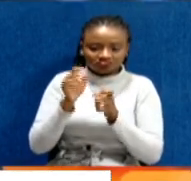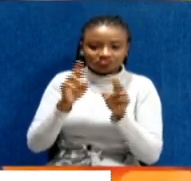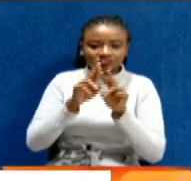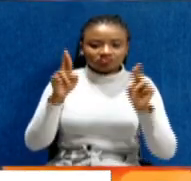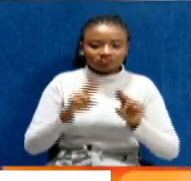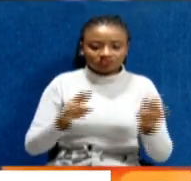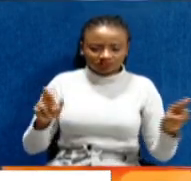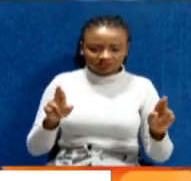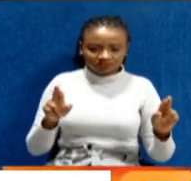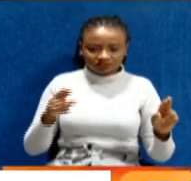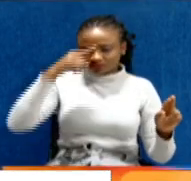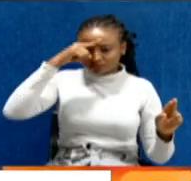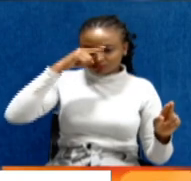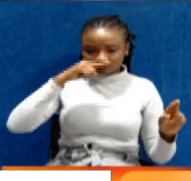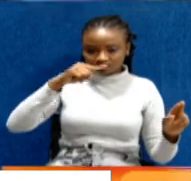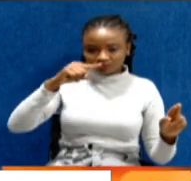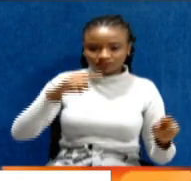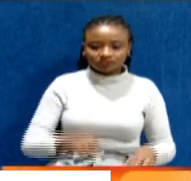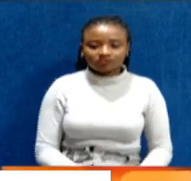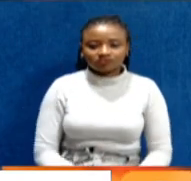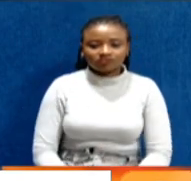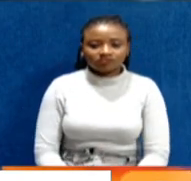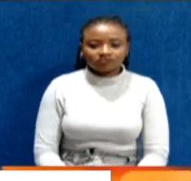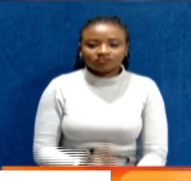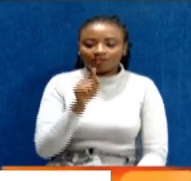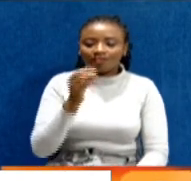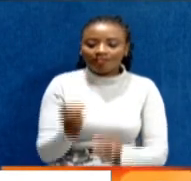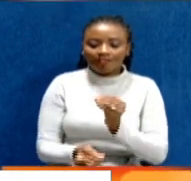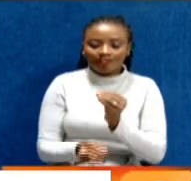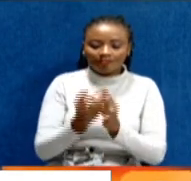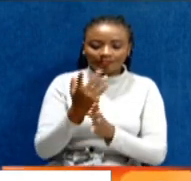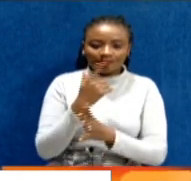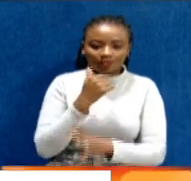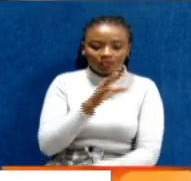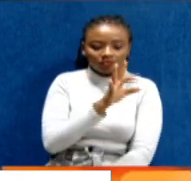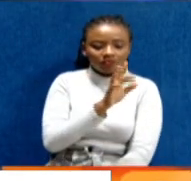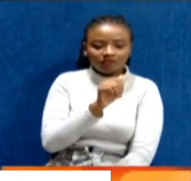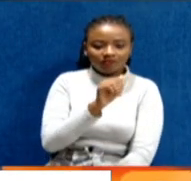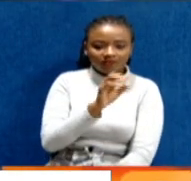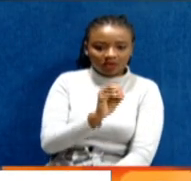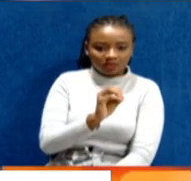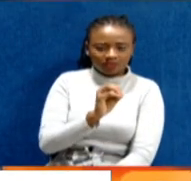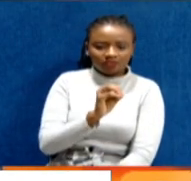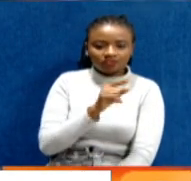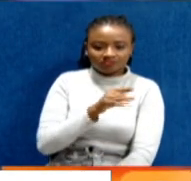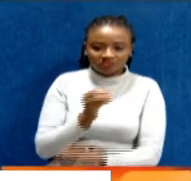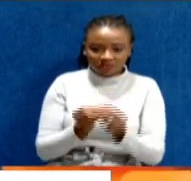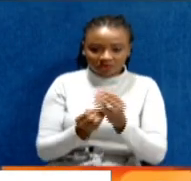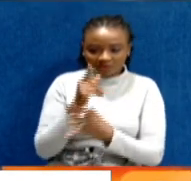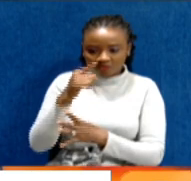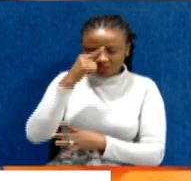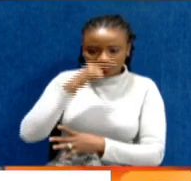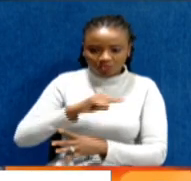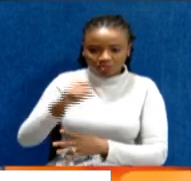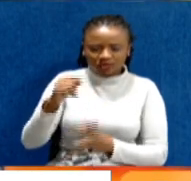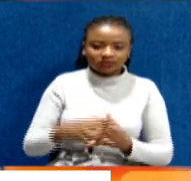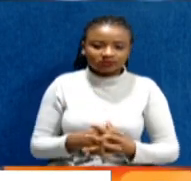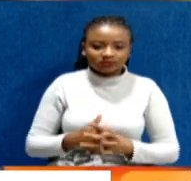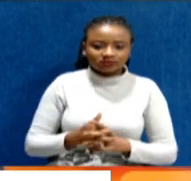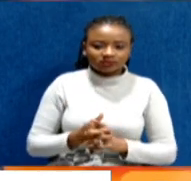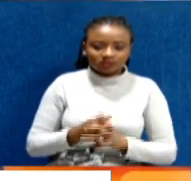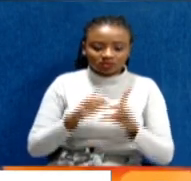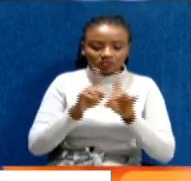internationally adopted policy that was formed by FAO, Food Agriculture and Organization, and